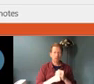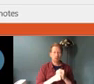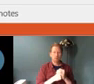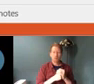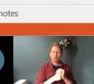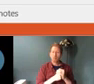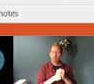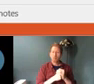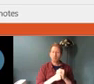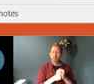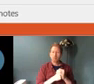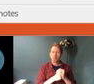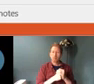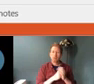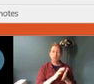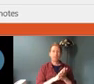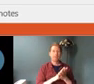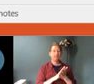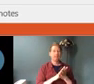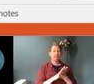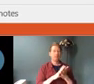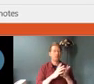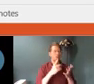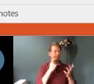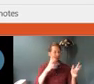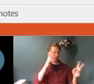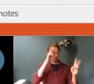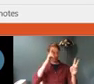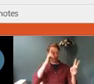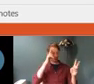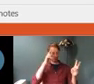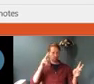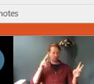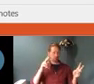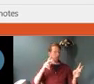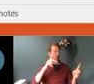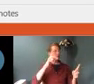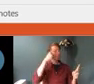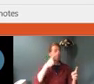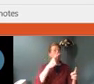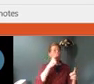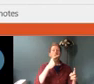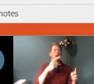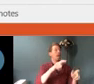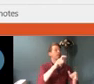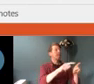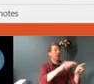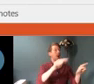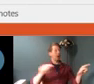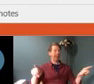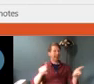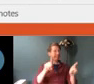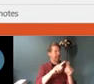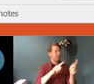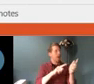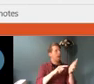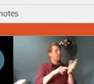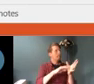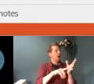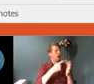means we have a greater power to discriminate between people from the same marker set, thanks to being able